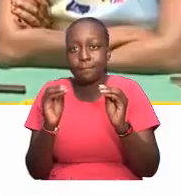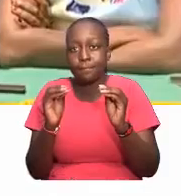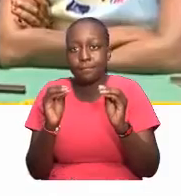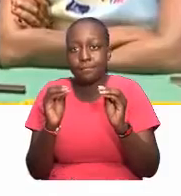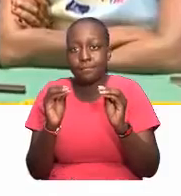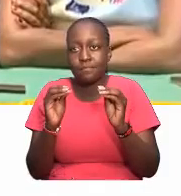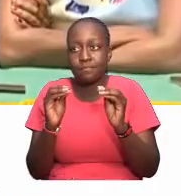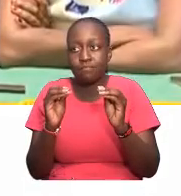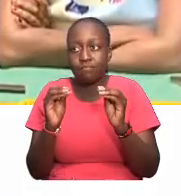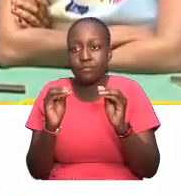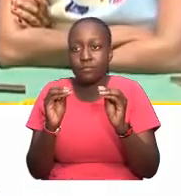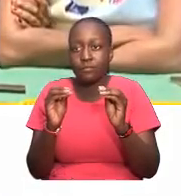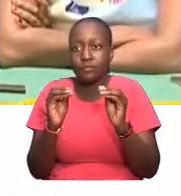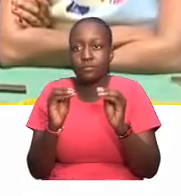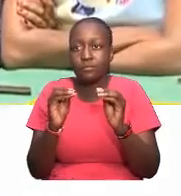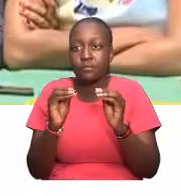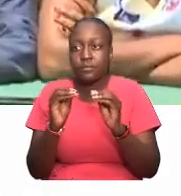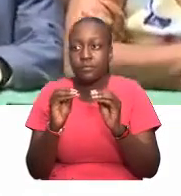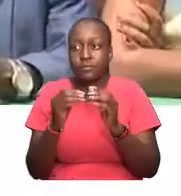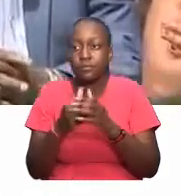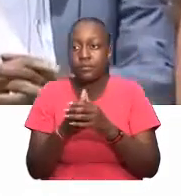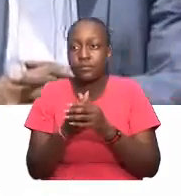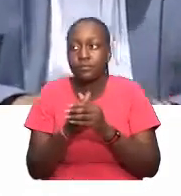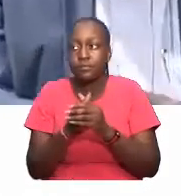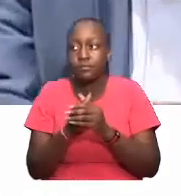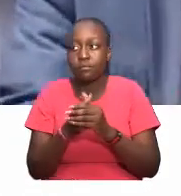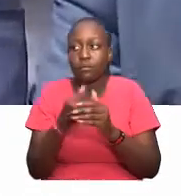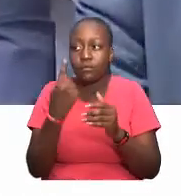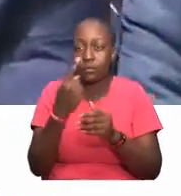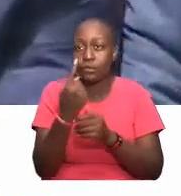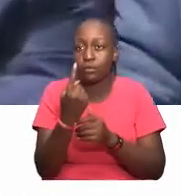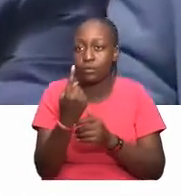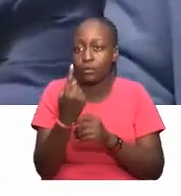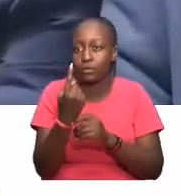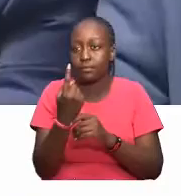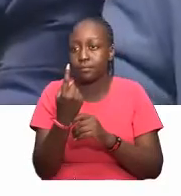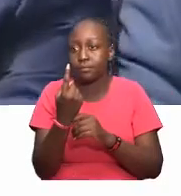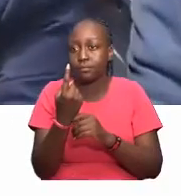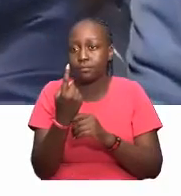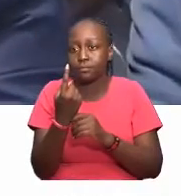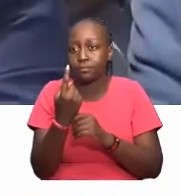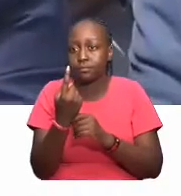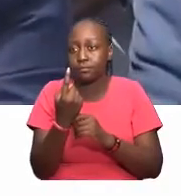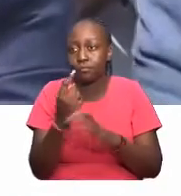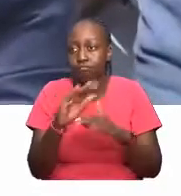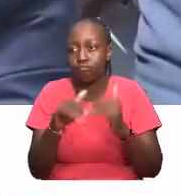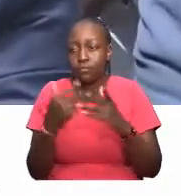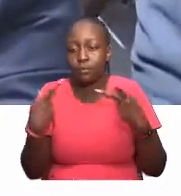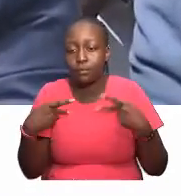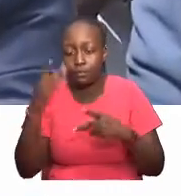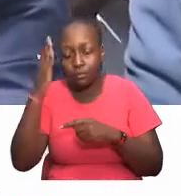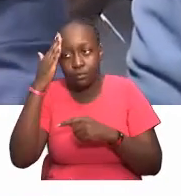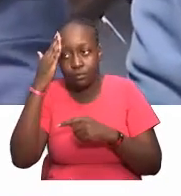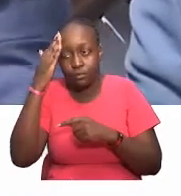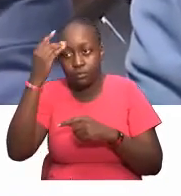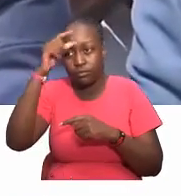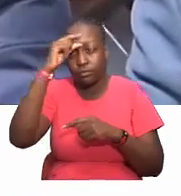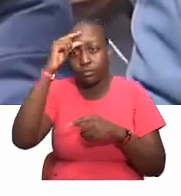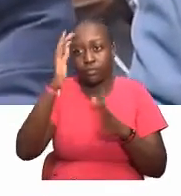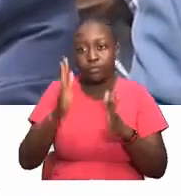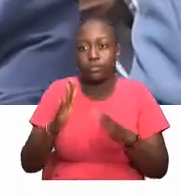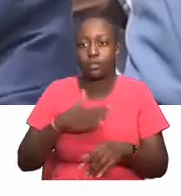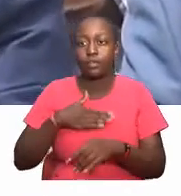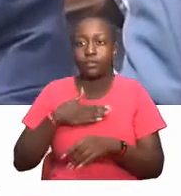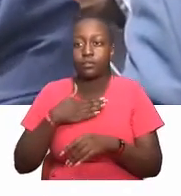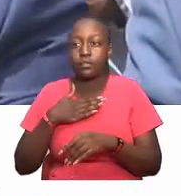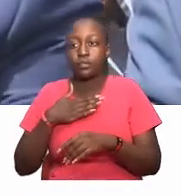county government at large. One is that it is a clear case to everyone that our governor is in court.